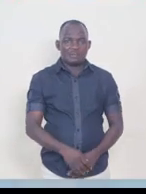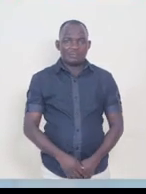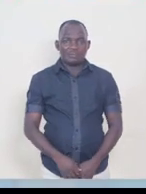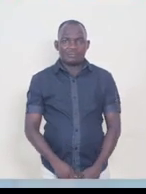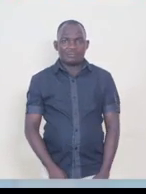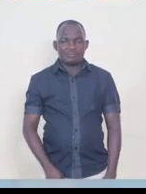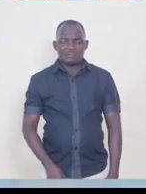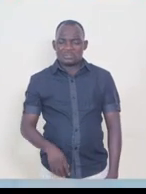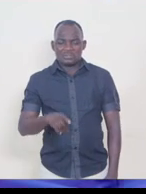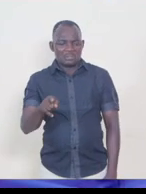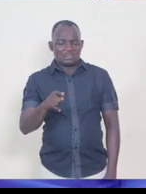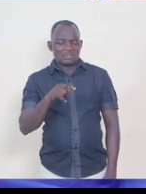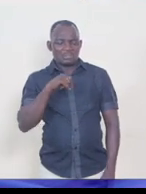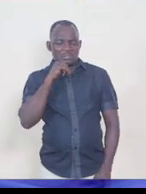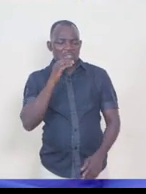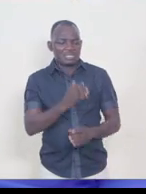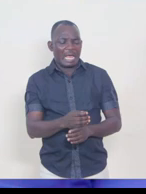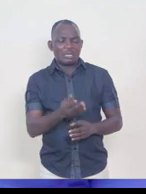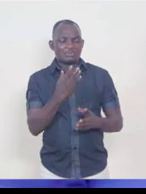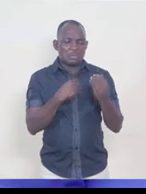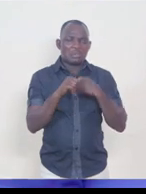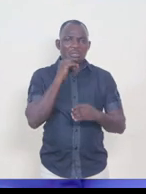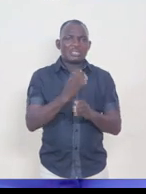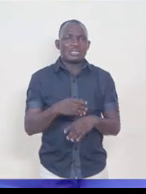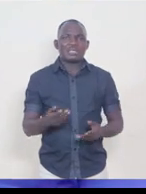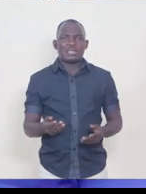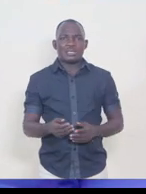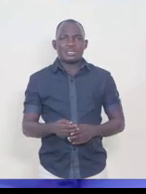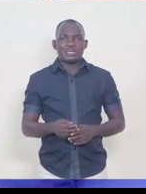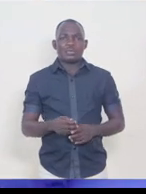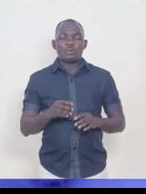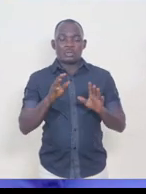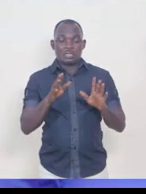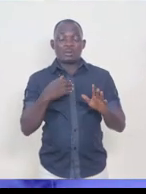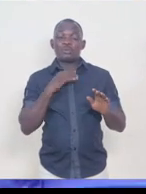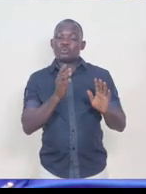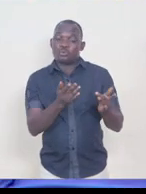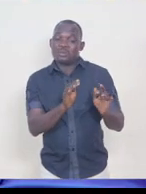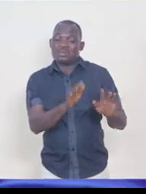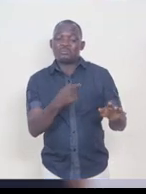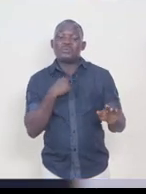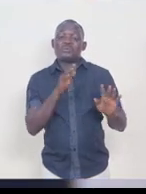She's not even scared. There's no need to be. I won't hurt her.